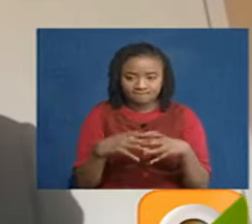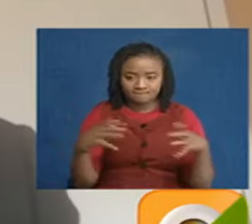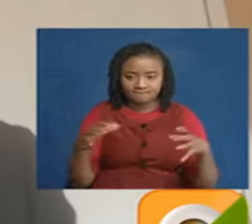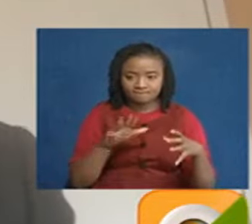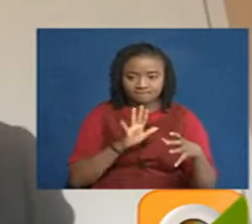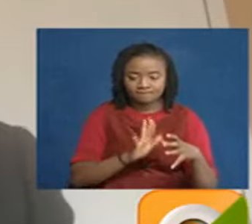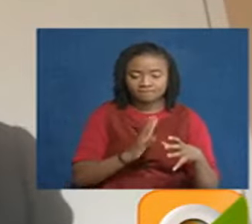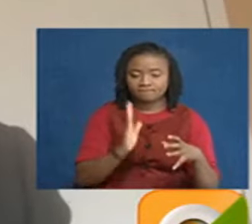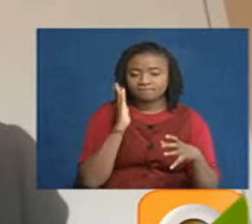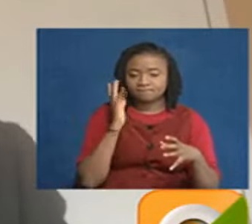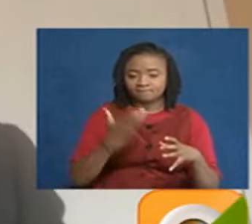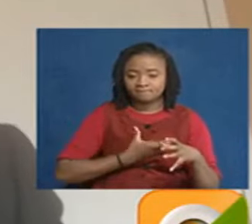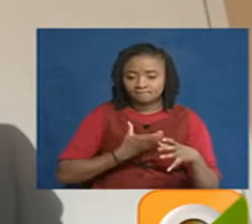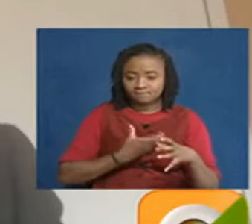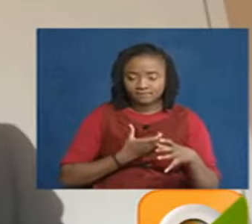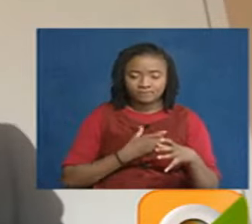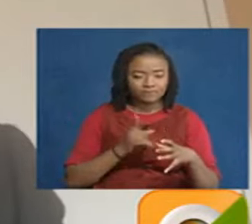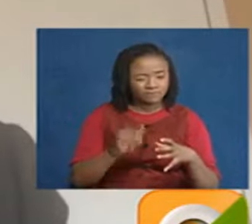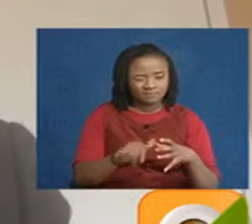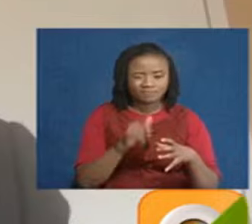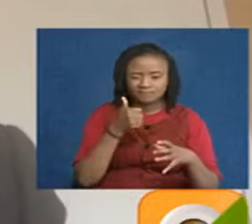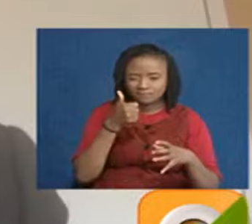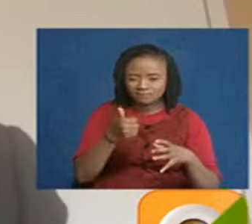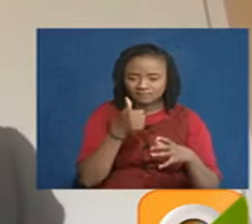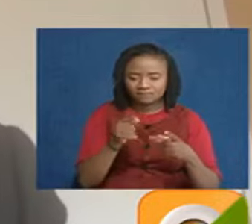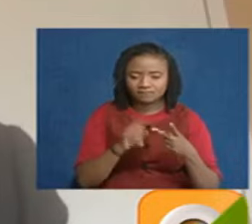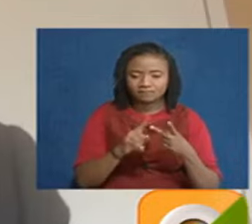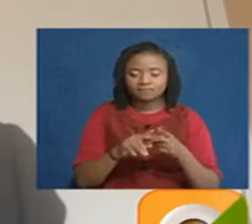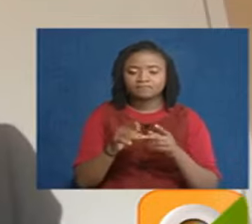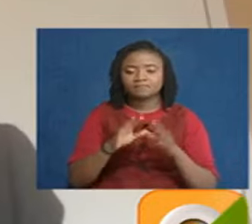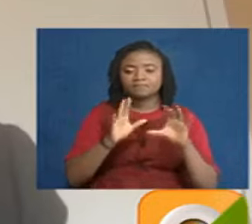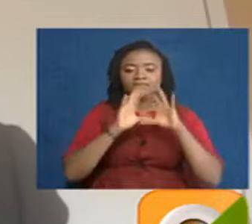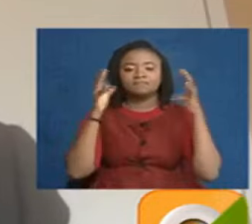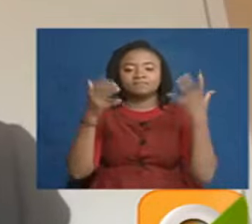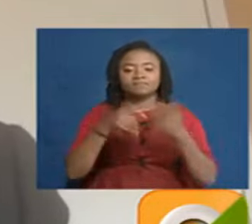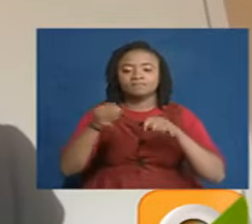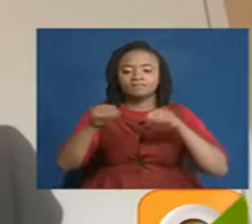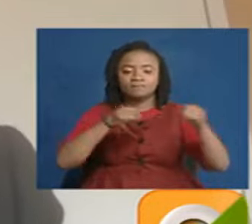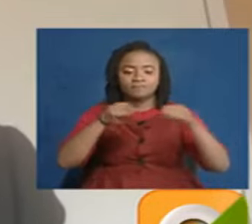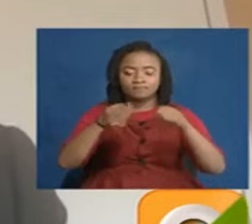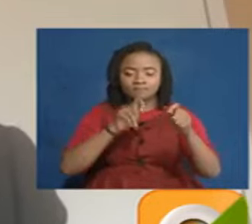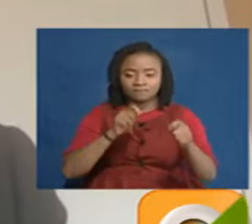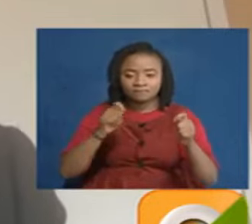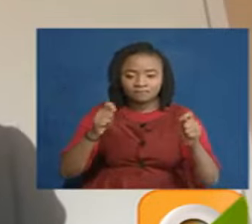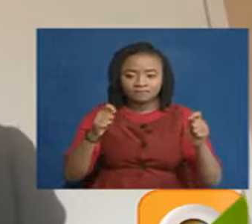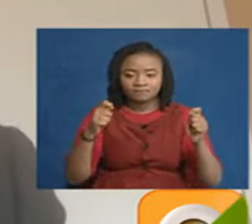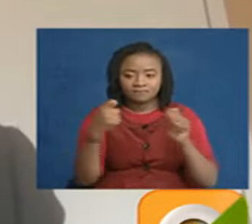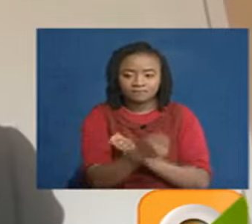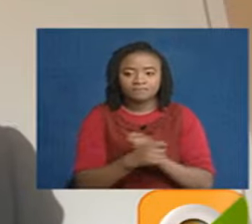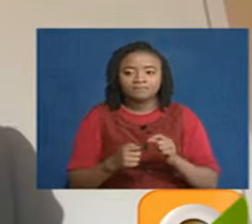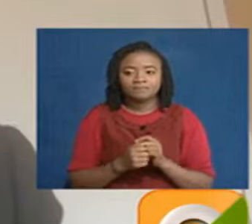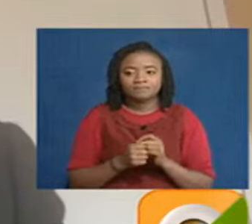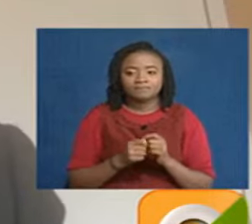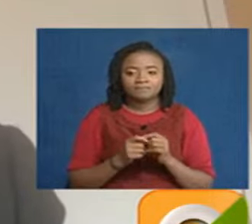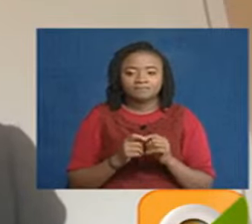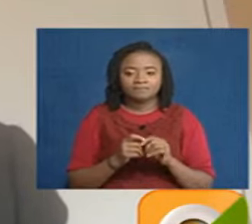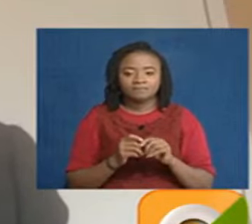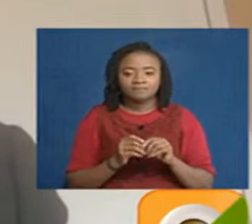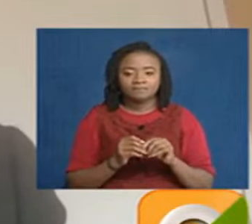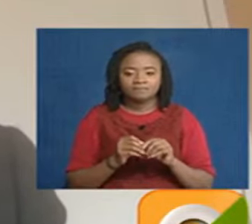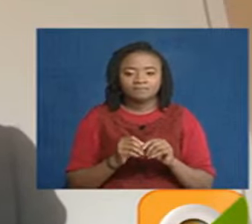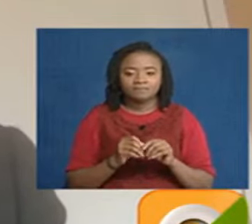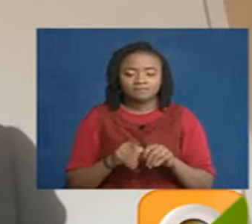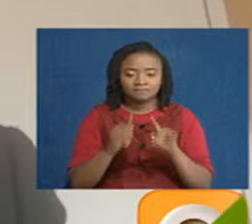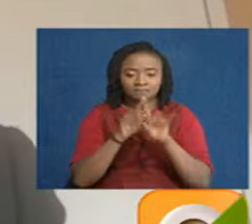would certainly be a good thing. The change of global governance, whether it's a reform of the international financial institutions and how